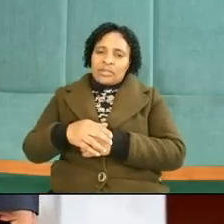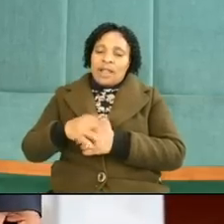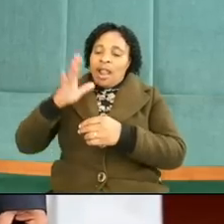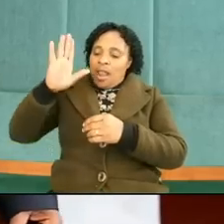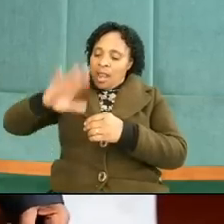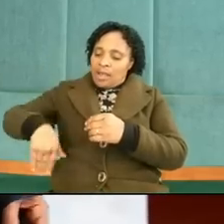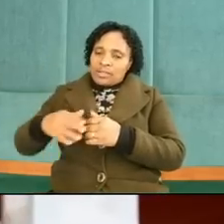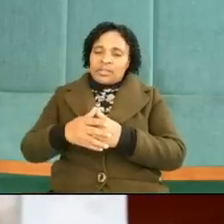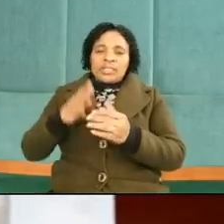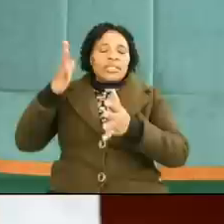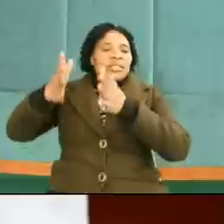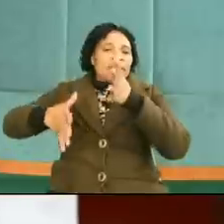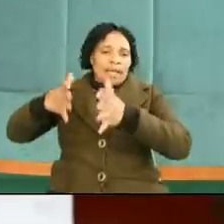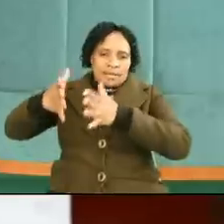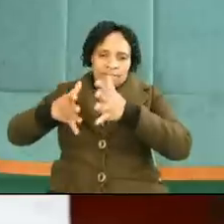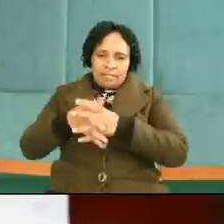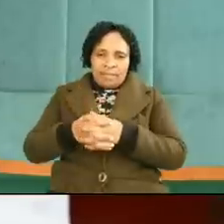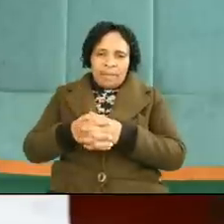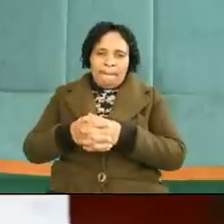last sign,